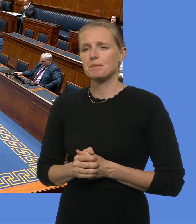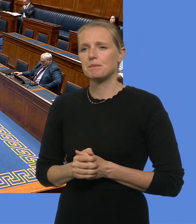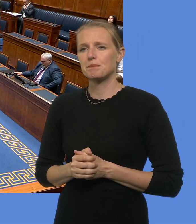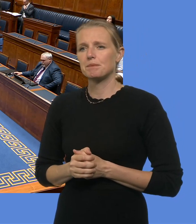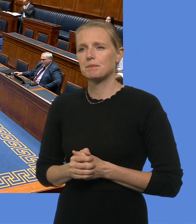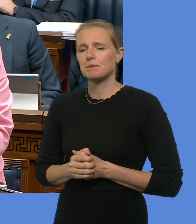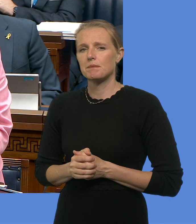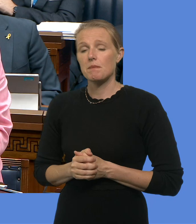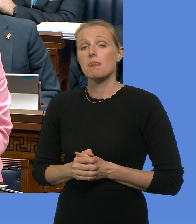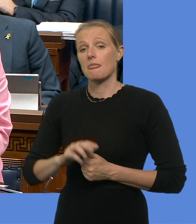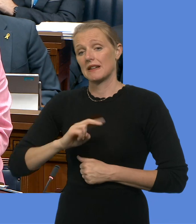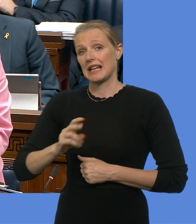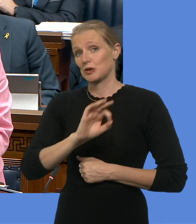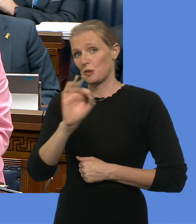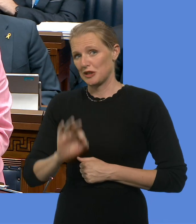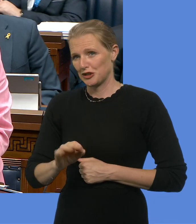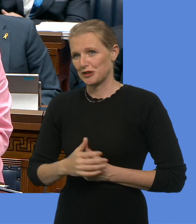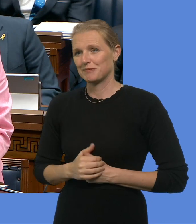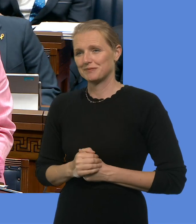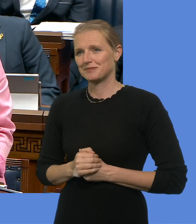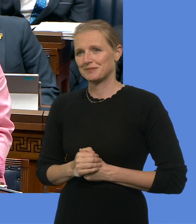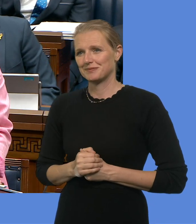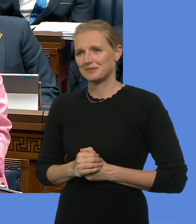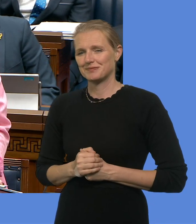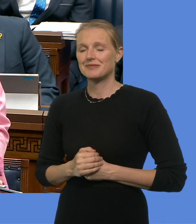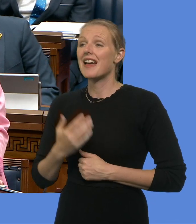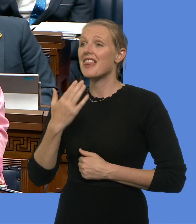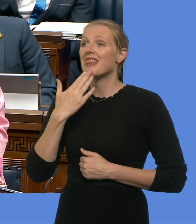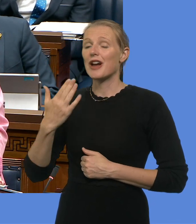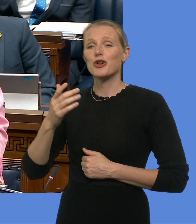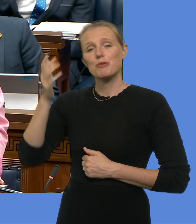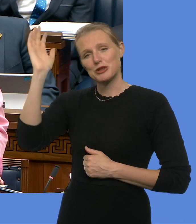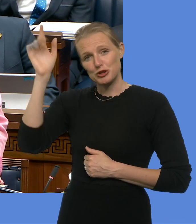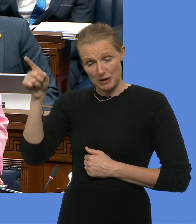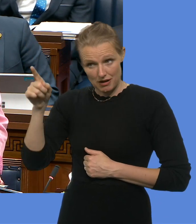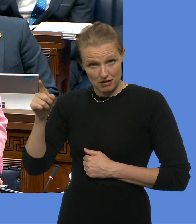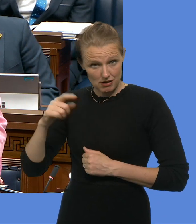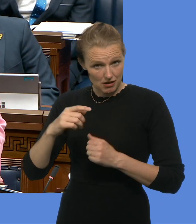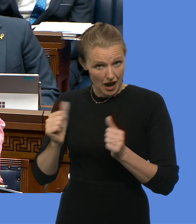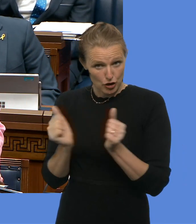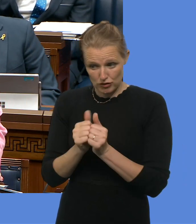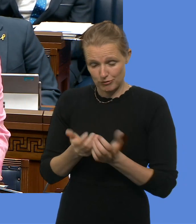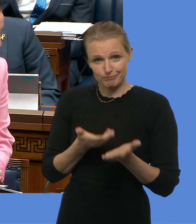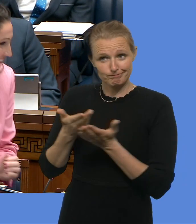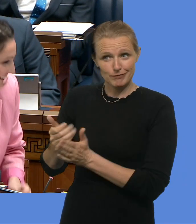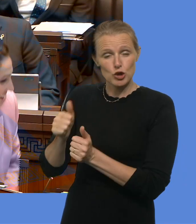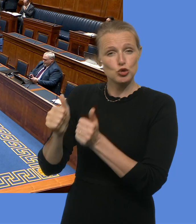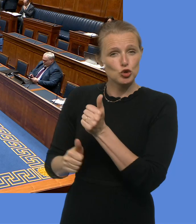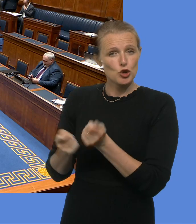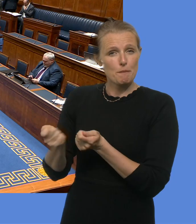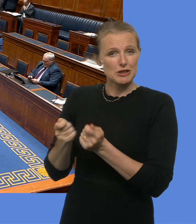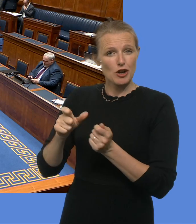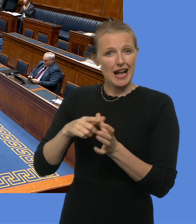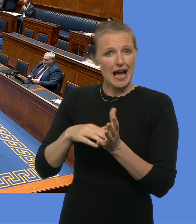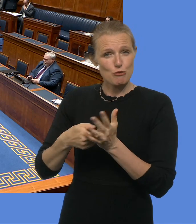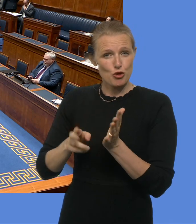Thank the member for her. Thank you, Mr. Speaker. Mr. Speaker, with your permission, Junior Minister Cameron will answer this question.